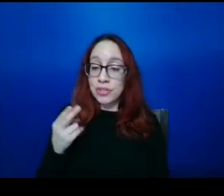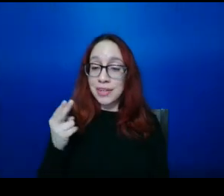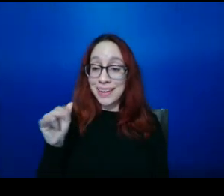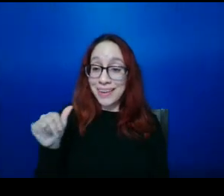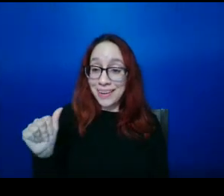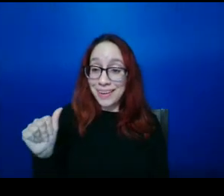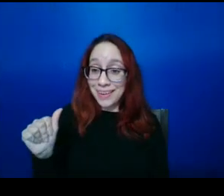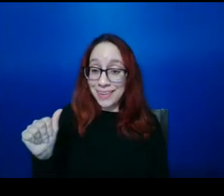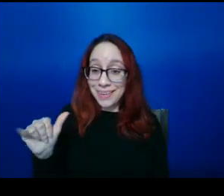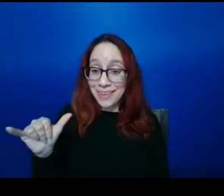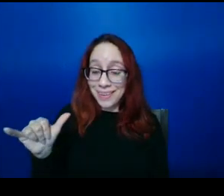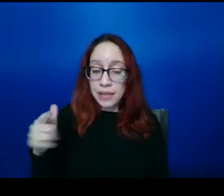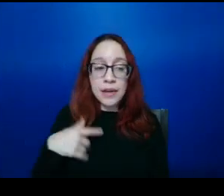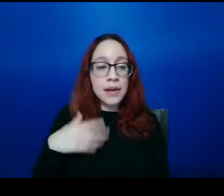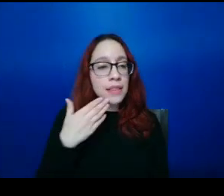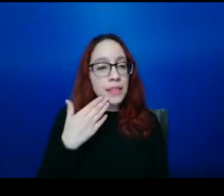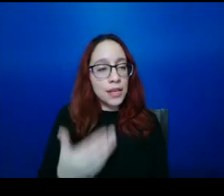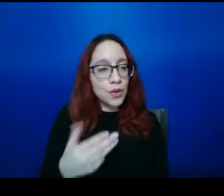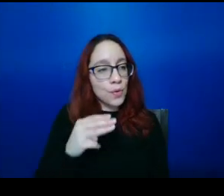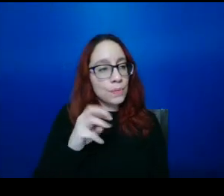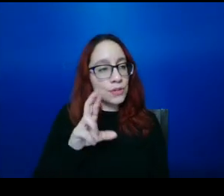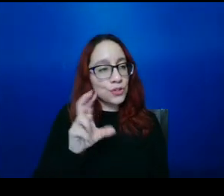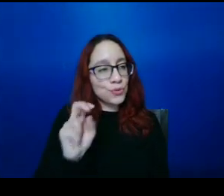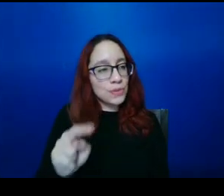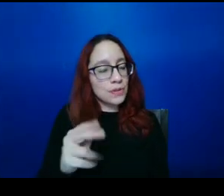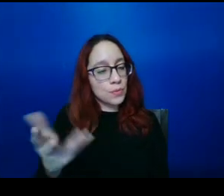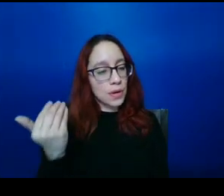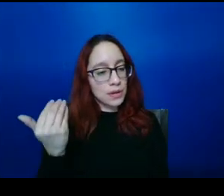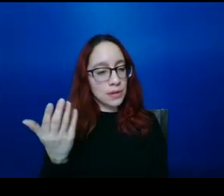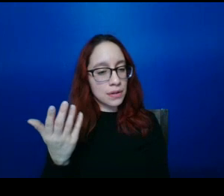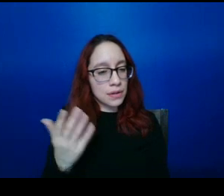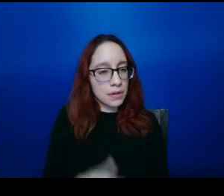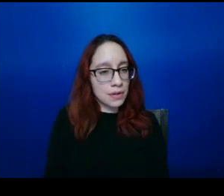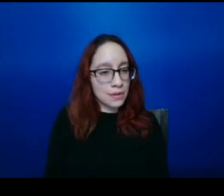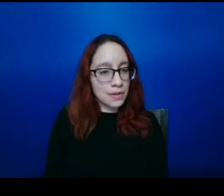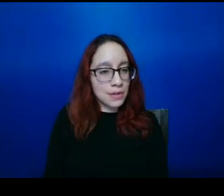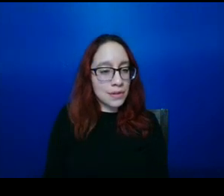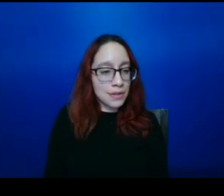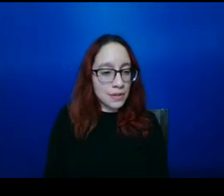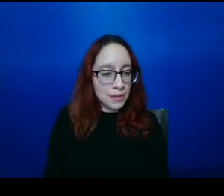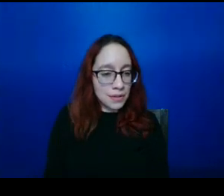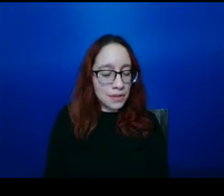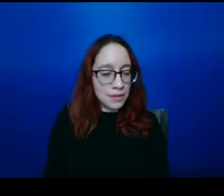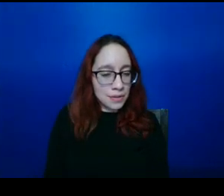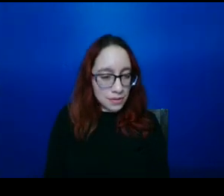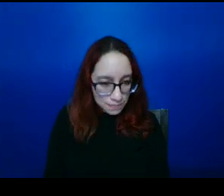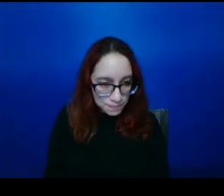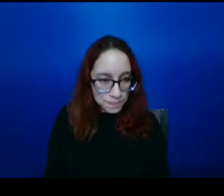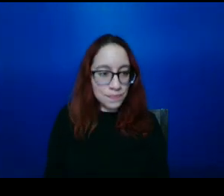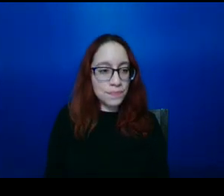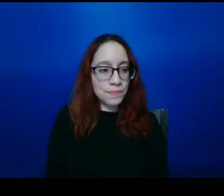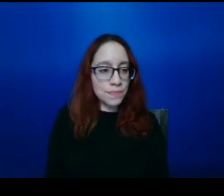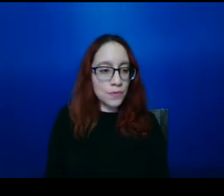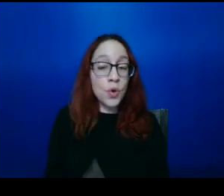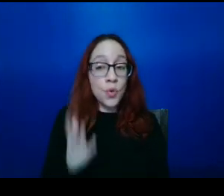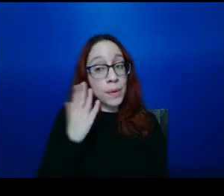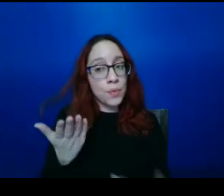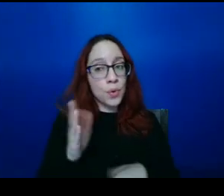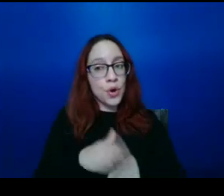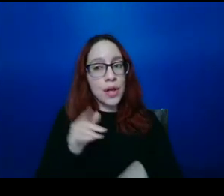good. All right, Mr. Baird, thank you so much. Now I'd like to. Thank you, Mayor. Thank you. Commissioners. Thank you, Tom. And we may call you back up